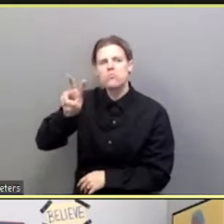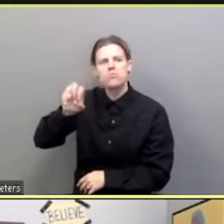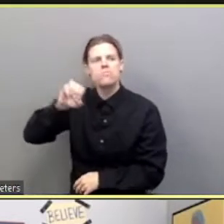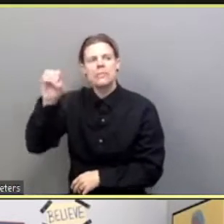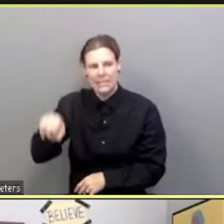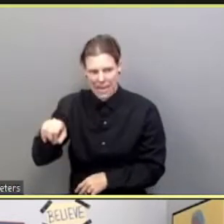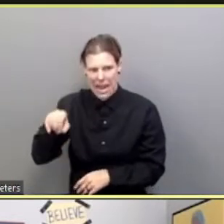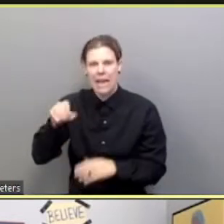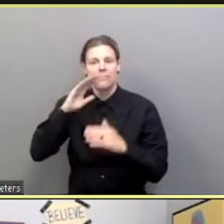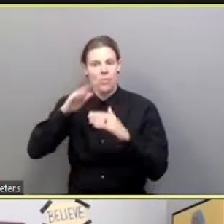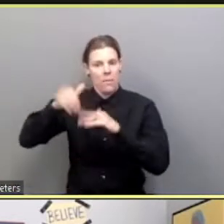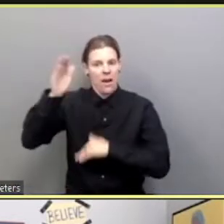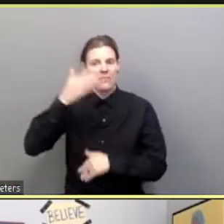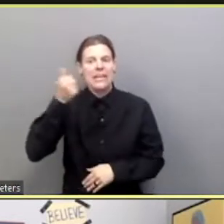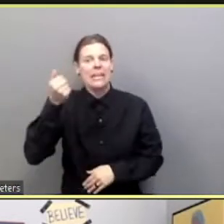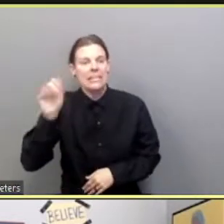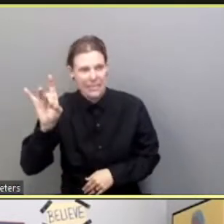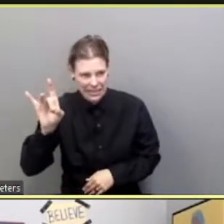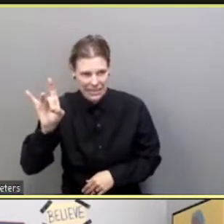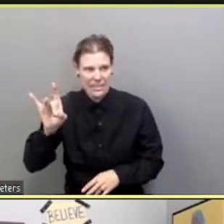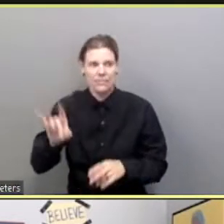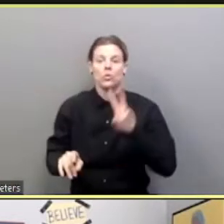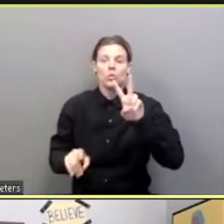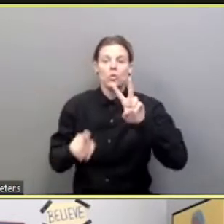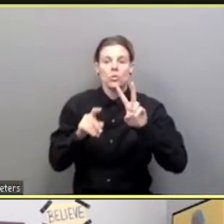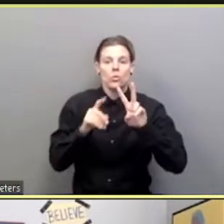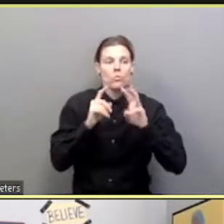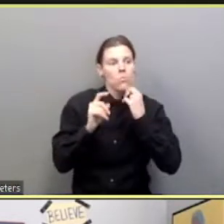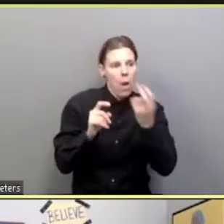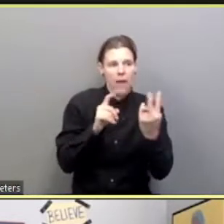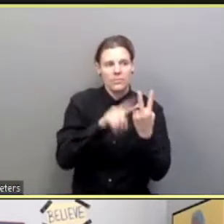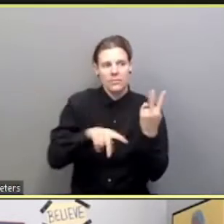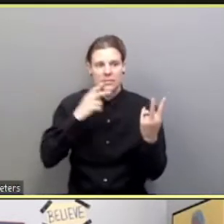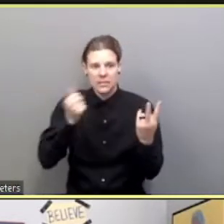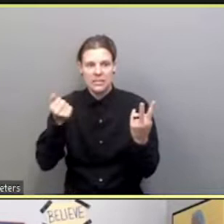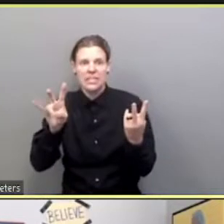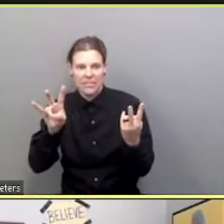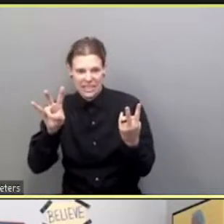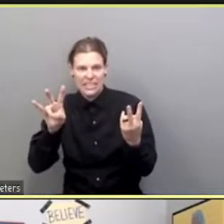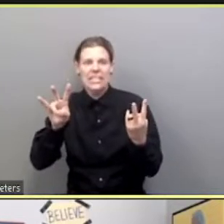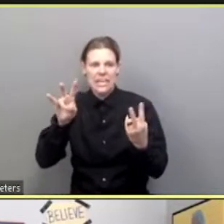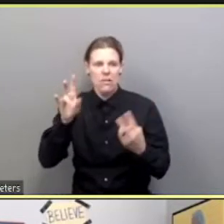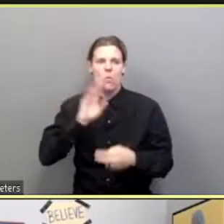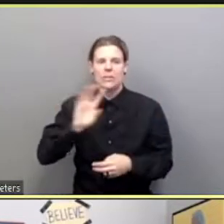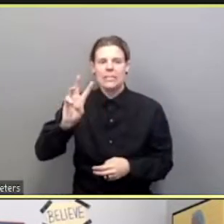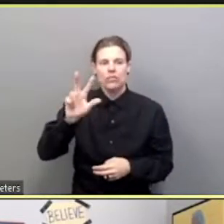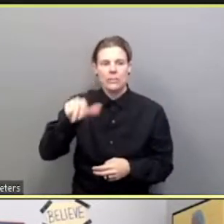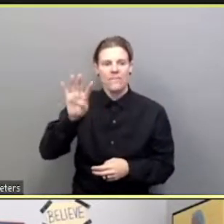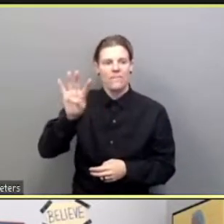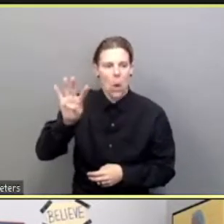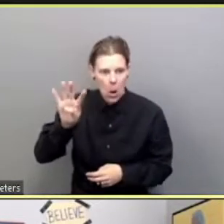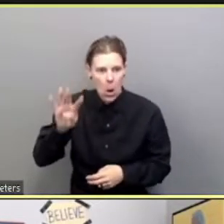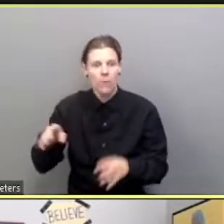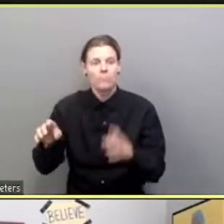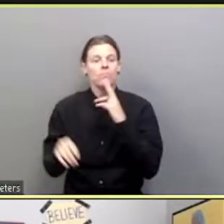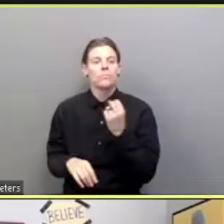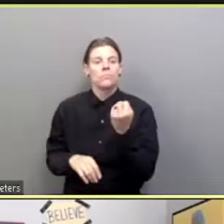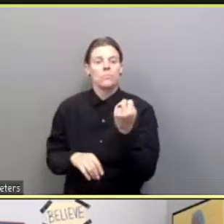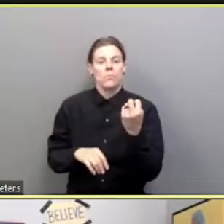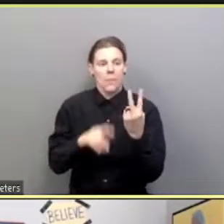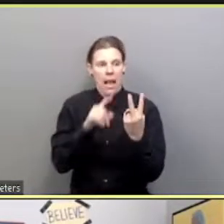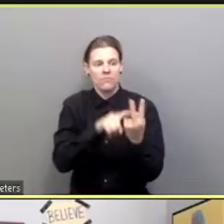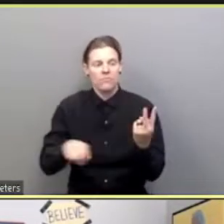63.4% of New Mexicans 12 to 17, and then 0.5% of New Mexicans, that's our little kids 5 to 11 getting